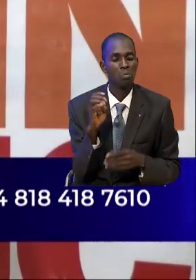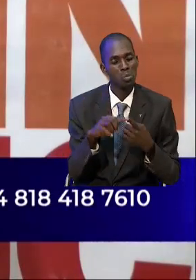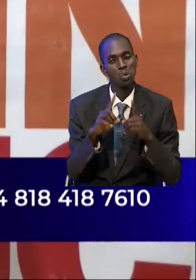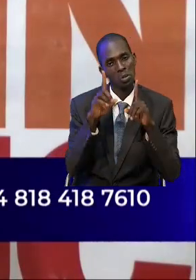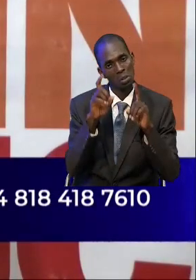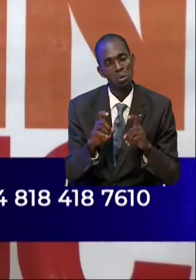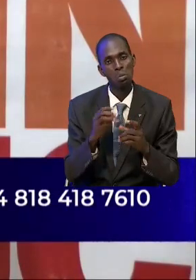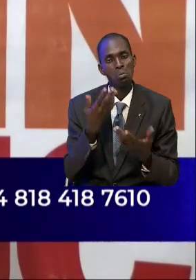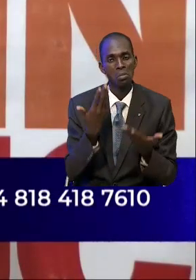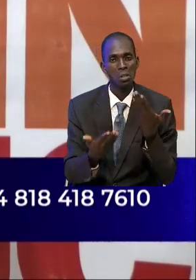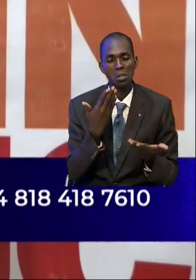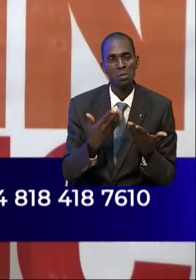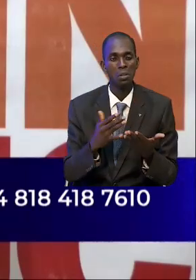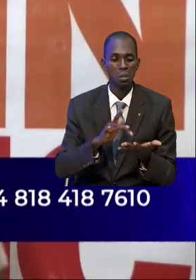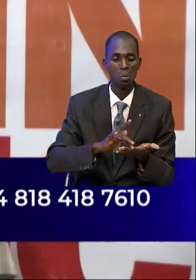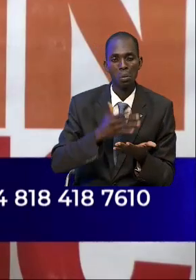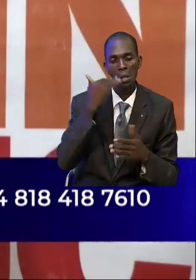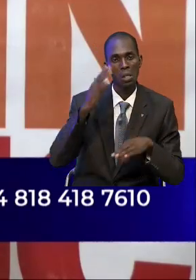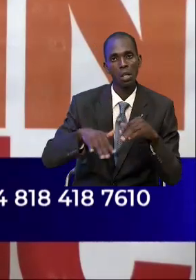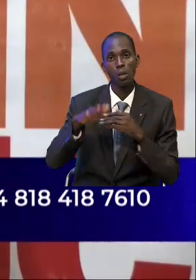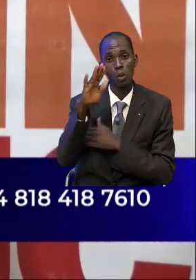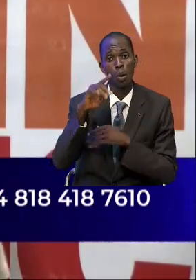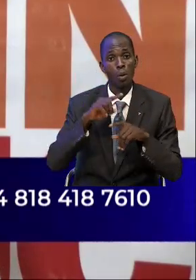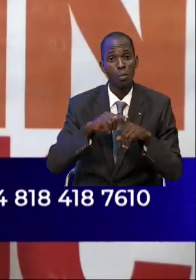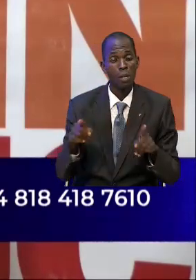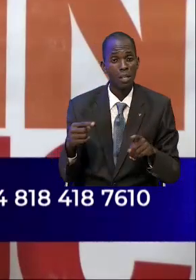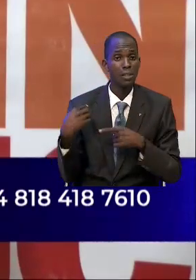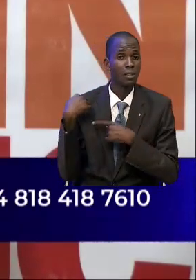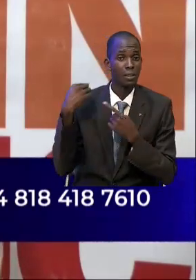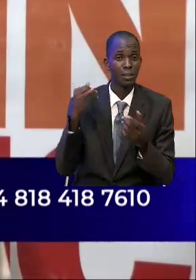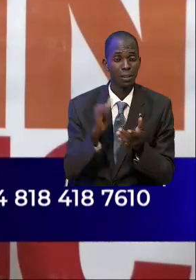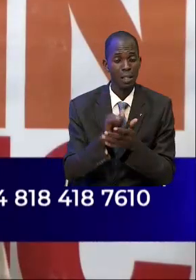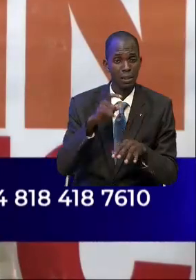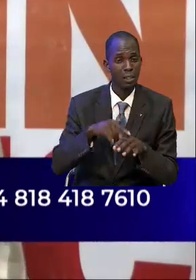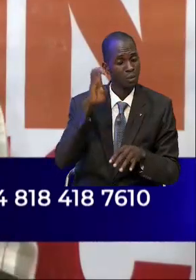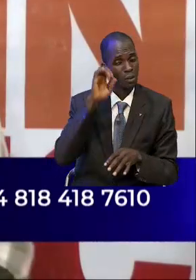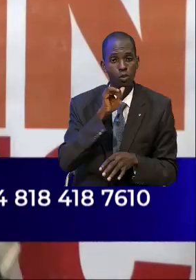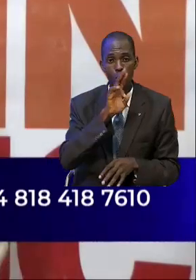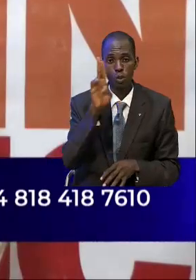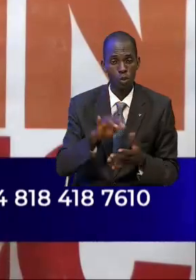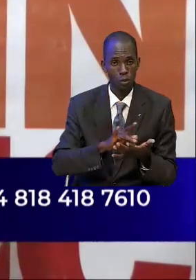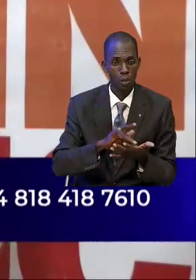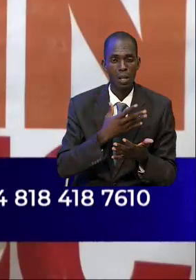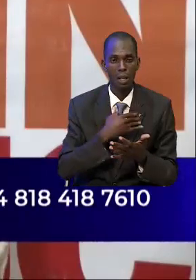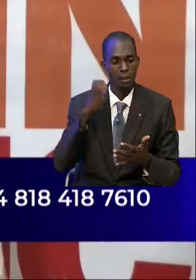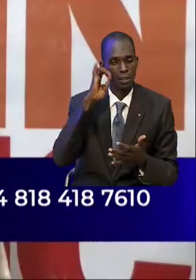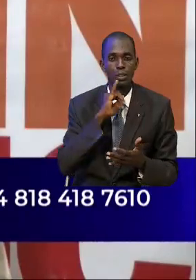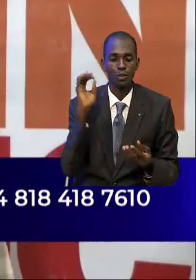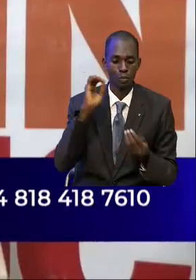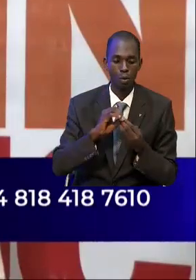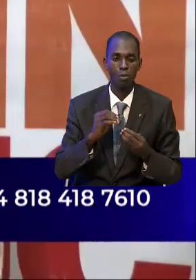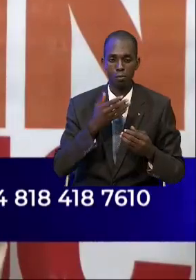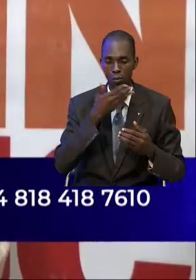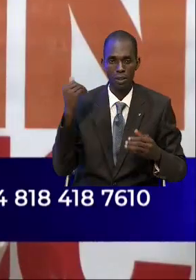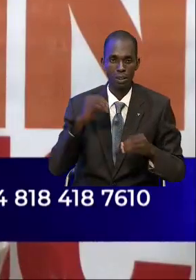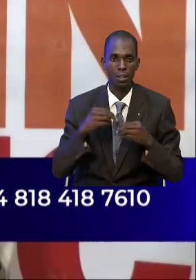any drug to see whether drug is greater than God. But guess what, God, since Thursday, today, I never tested any drug and I never died.